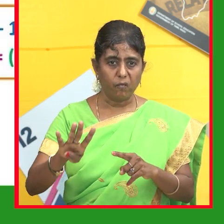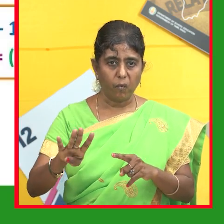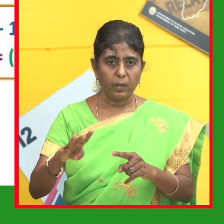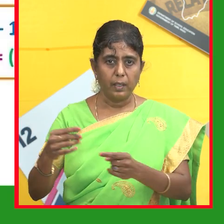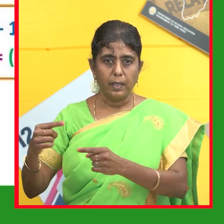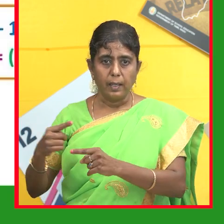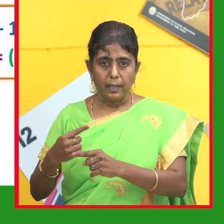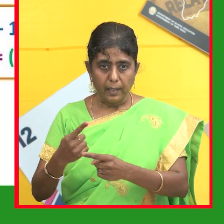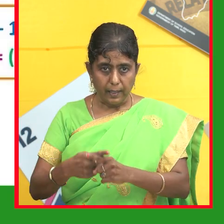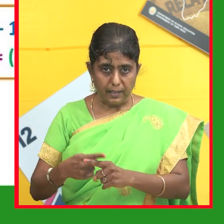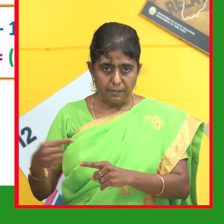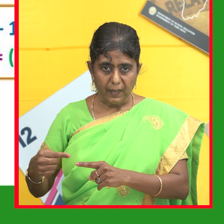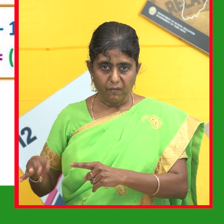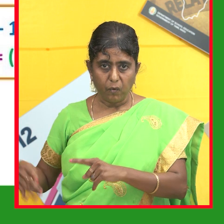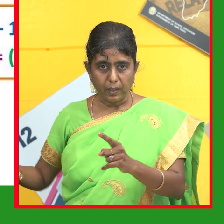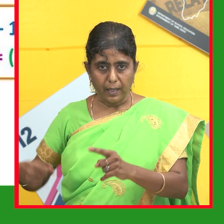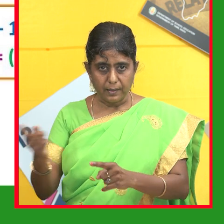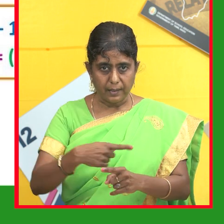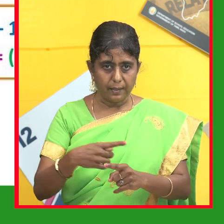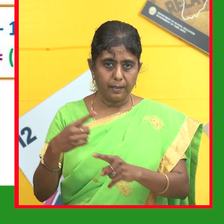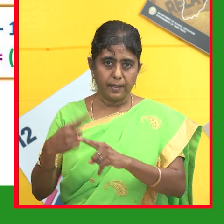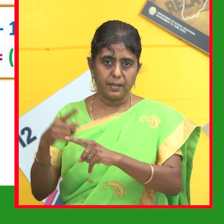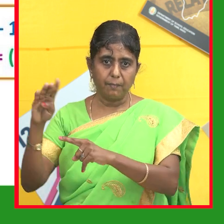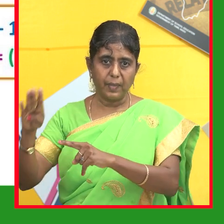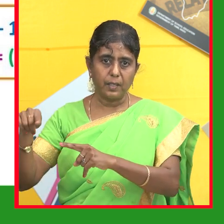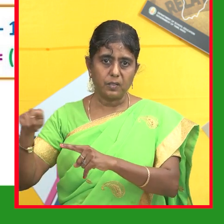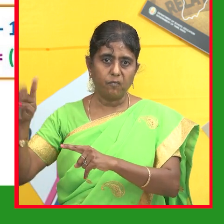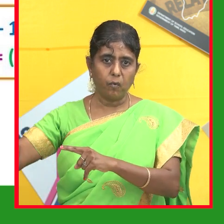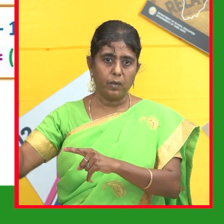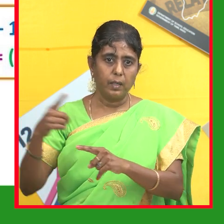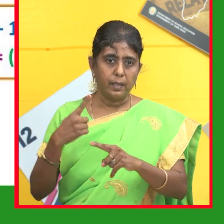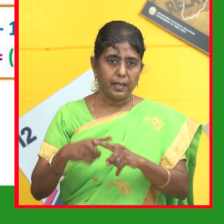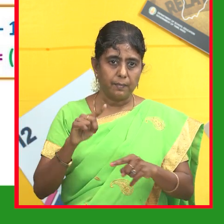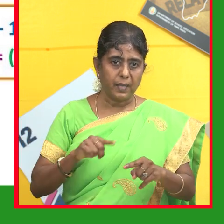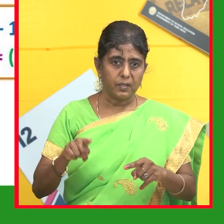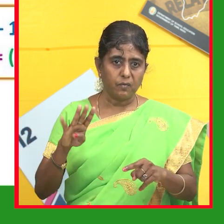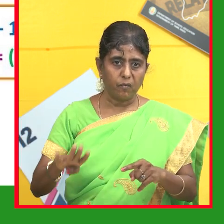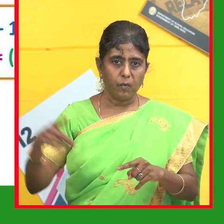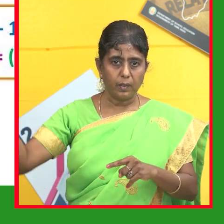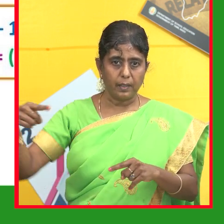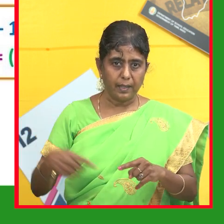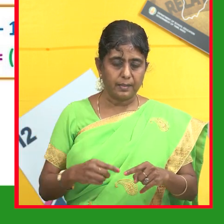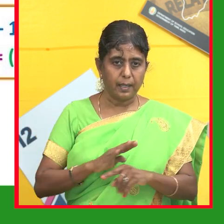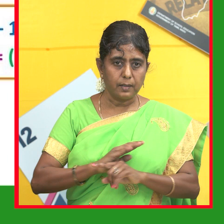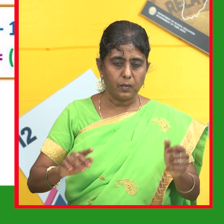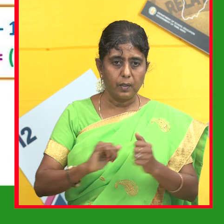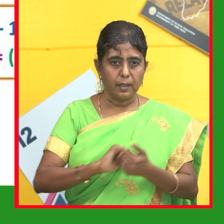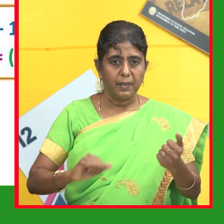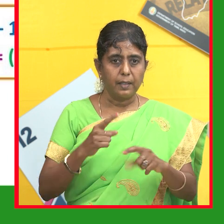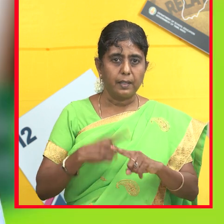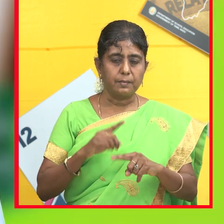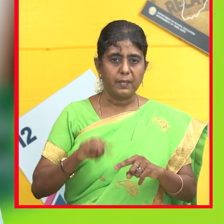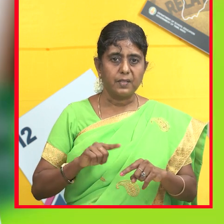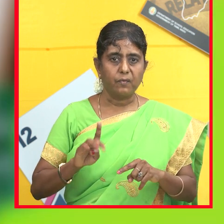4 we cancel. X plus 4 cancelled, and what is remaining? Only the x plus 4 is the